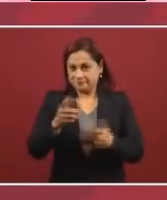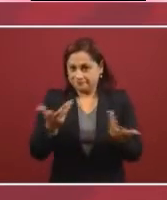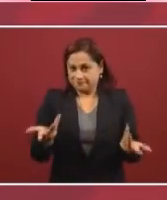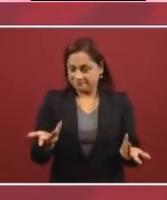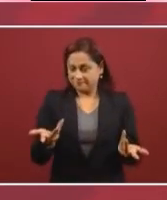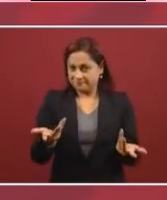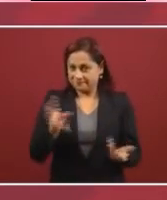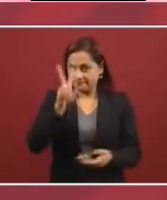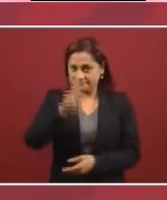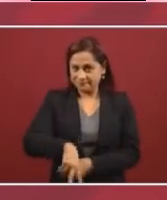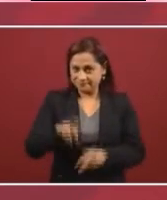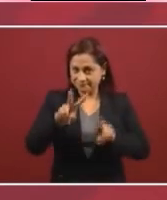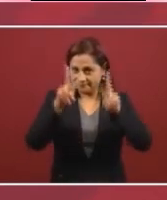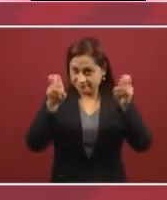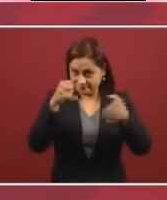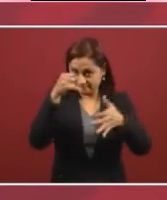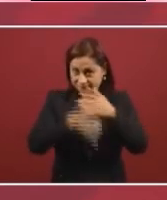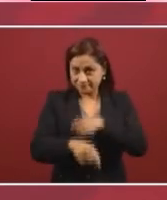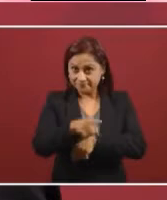straight up.